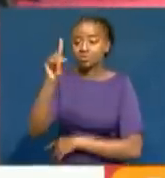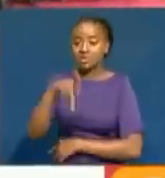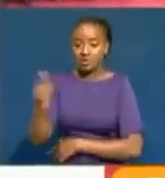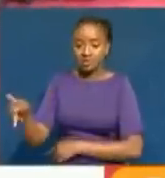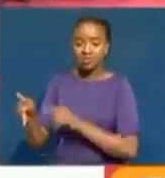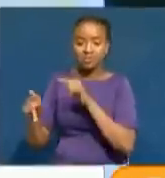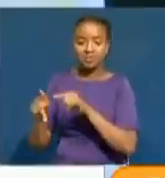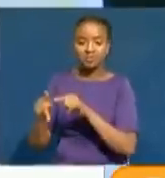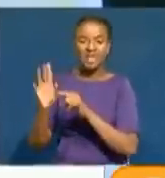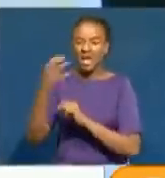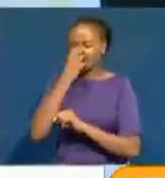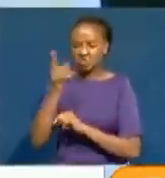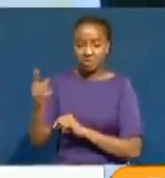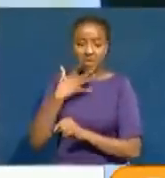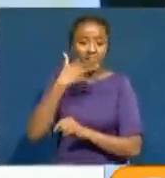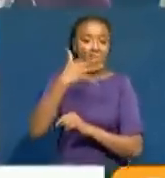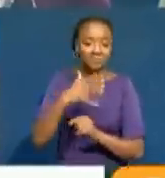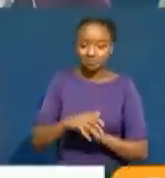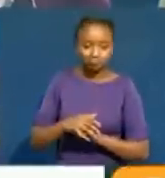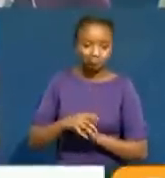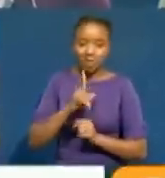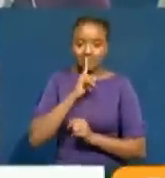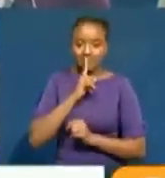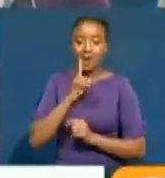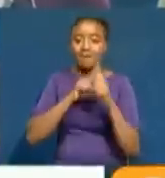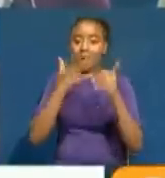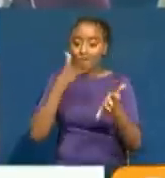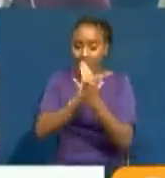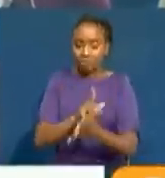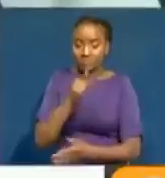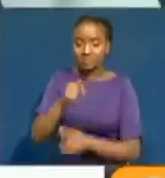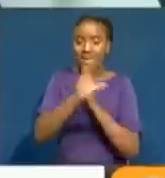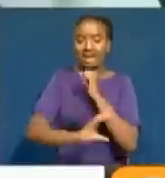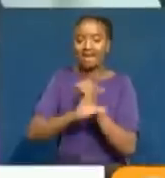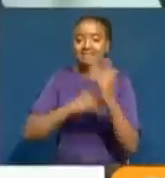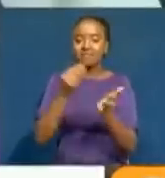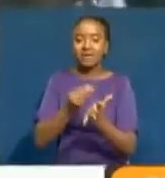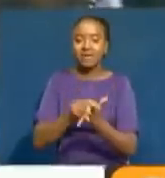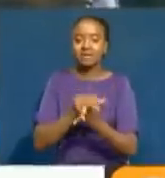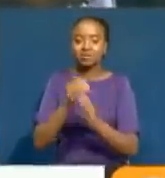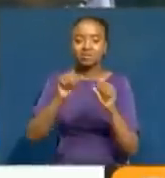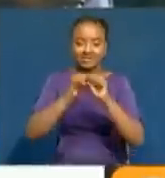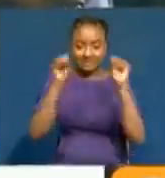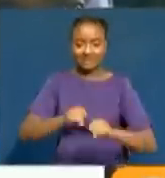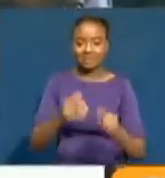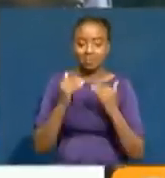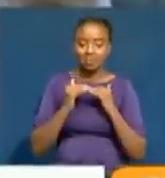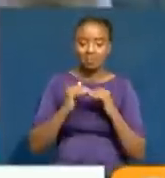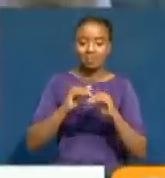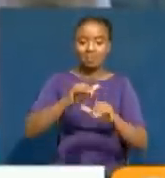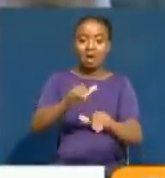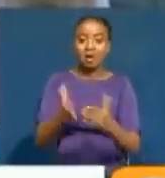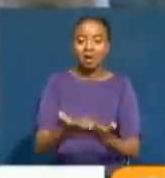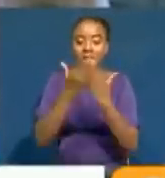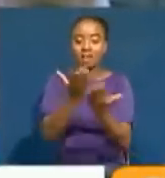demands raised by the members of parliament, instead promising to reform the country's financial system if elected next year to empower small